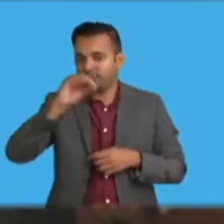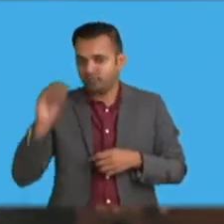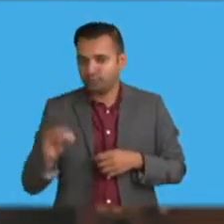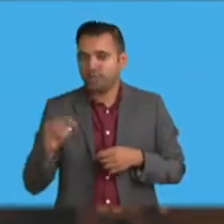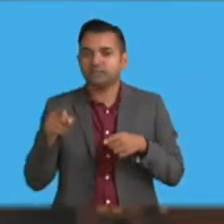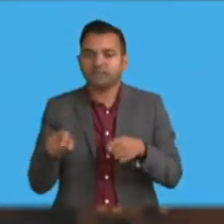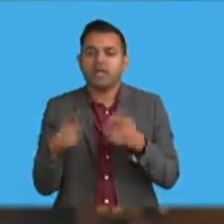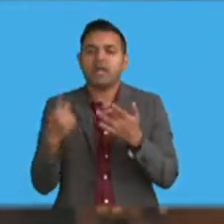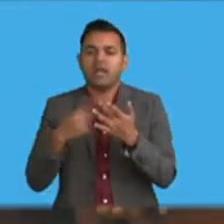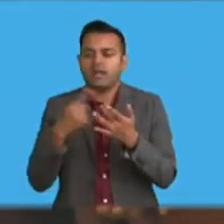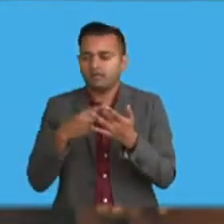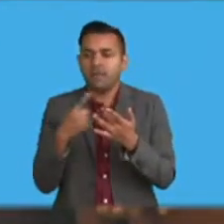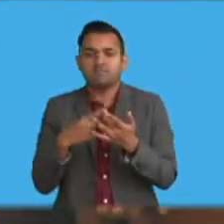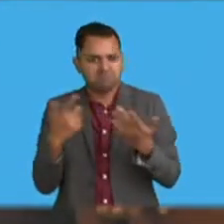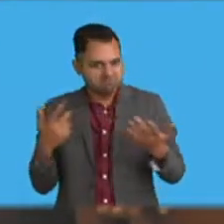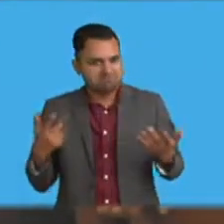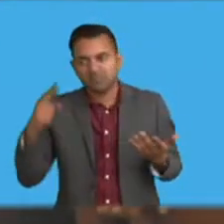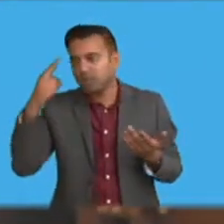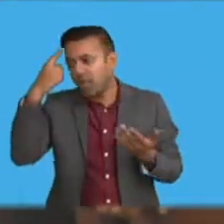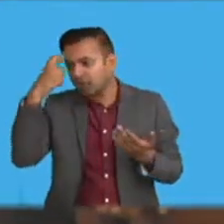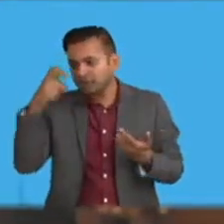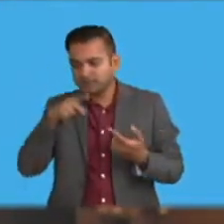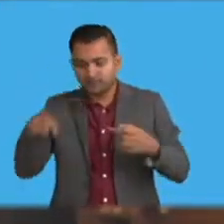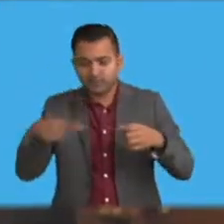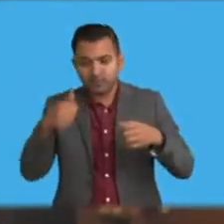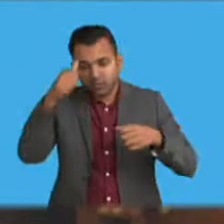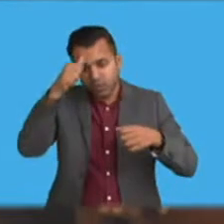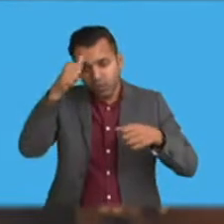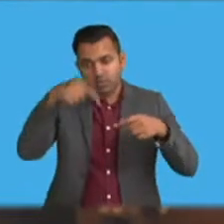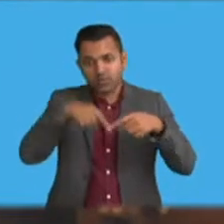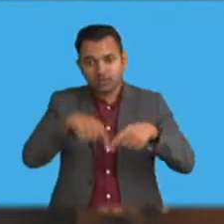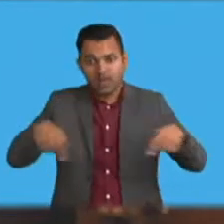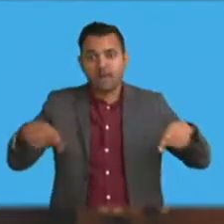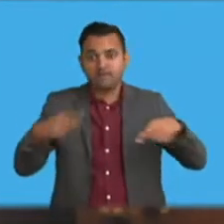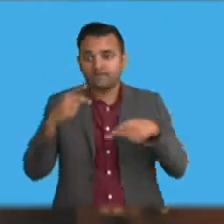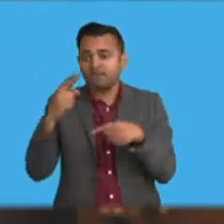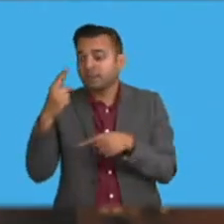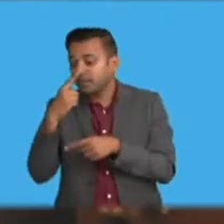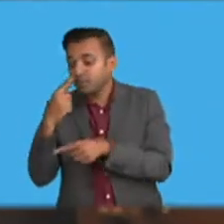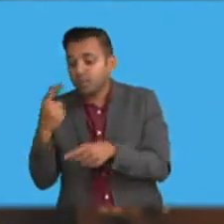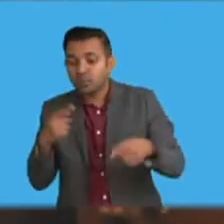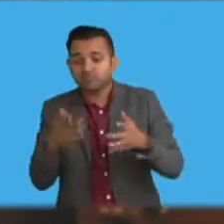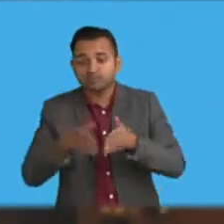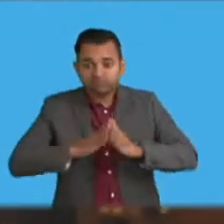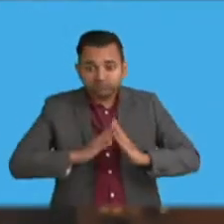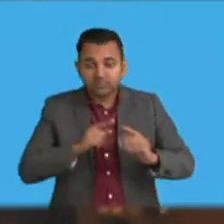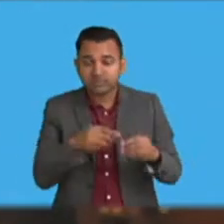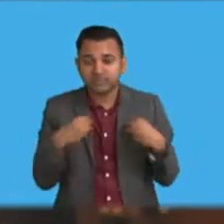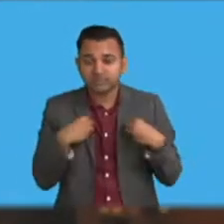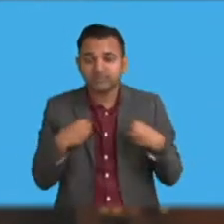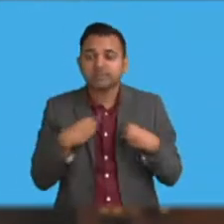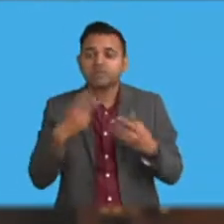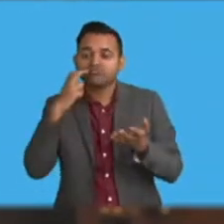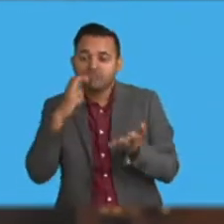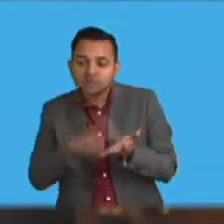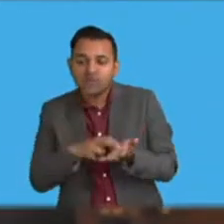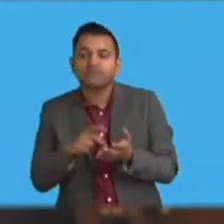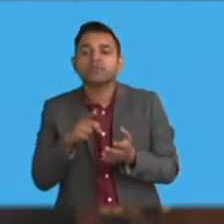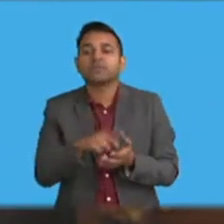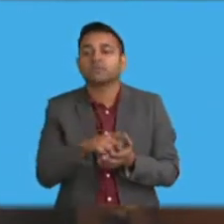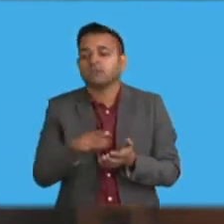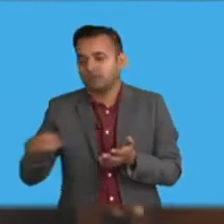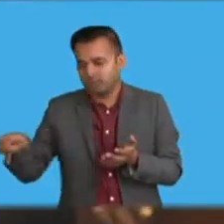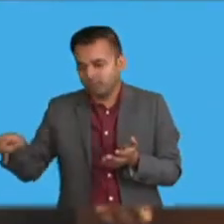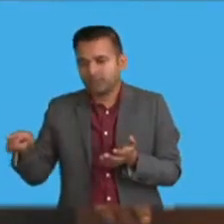the grassroots communities, Madam Speaker, is the formation and registration of cooperative businesses. Madam Speaker, the business model enables people